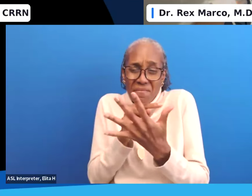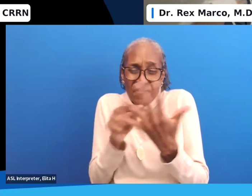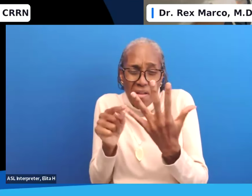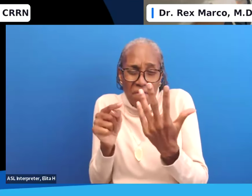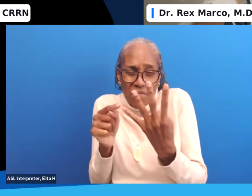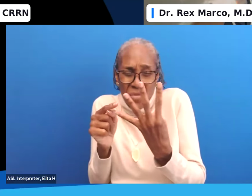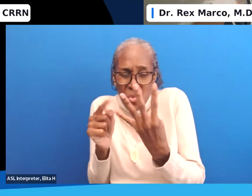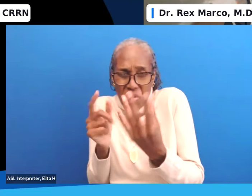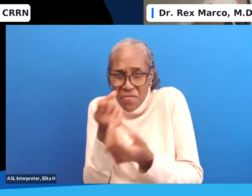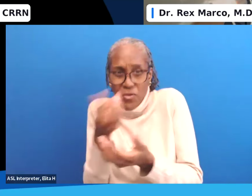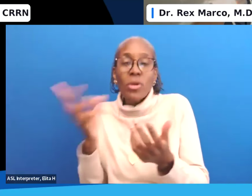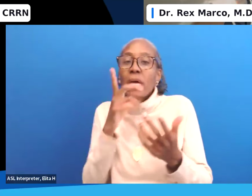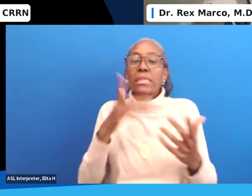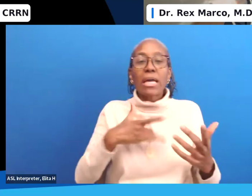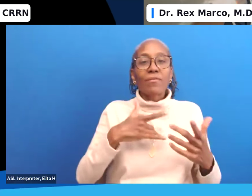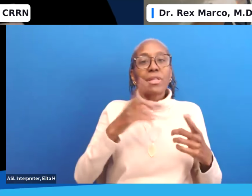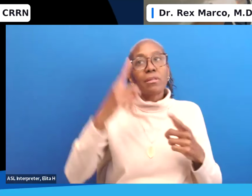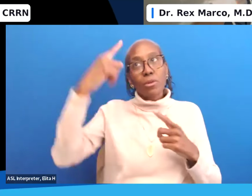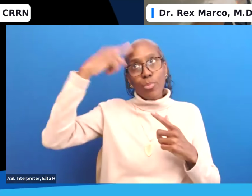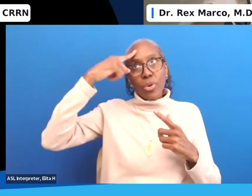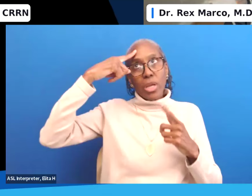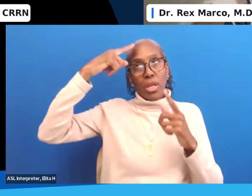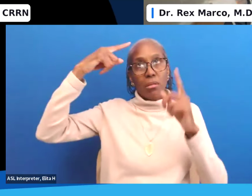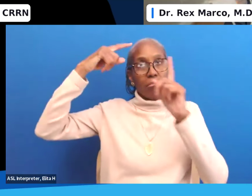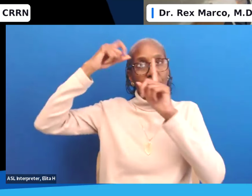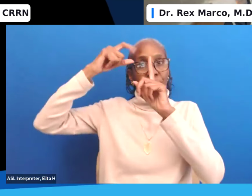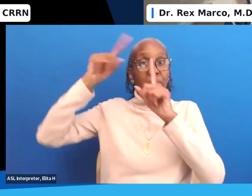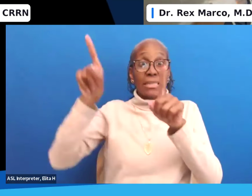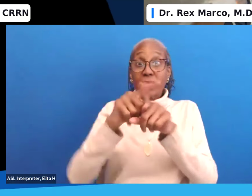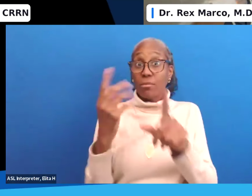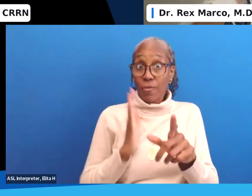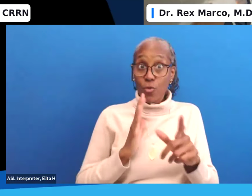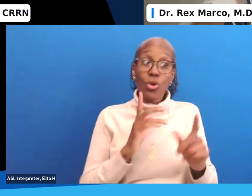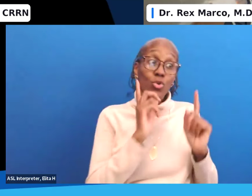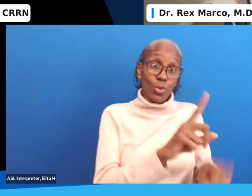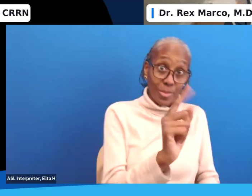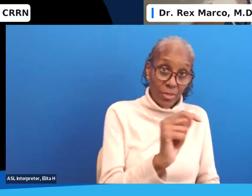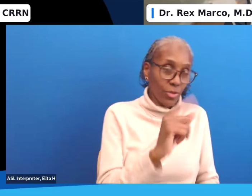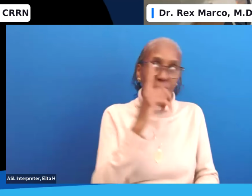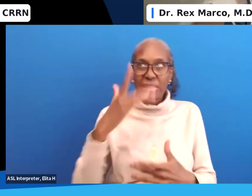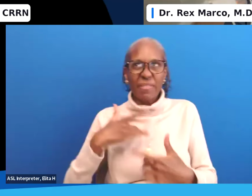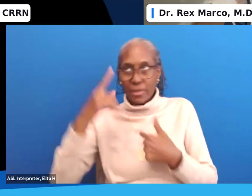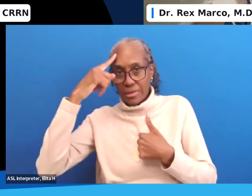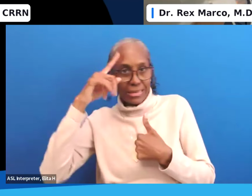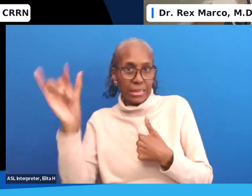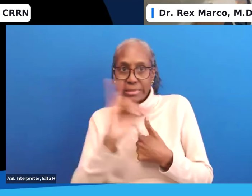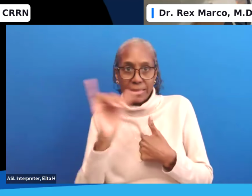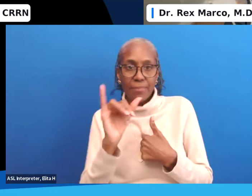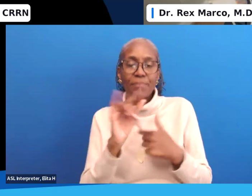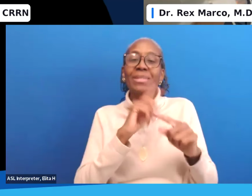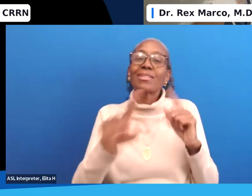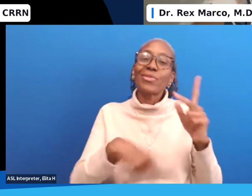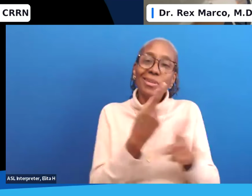it's not like a sensation in your brain like you had before when you had to go to the bathroom, but it's a different kind